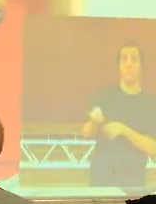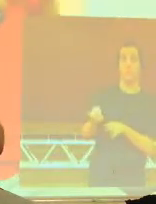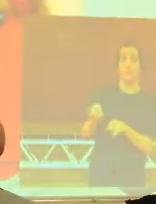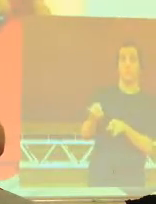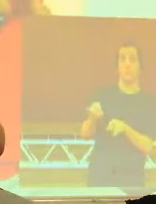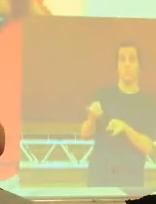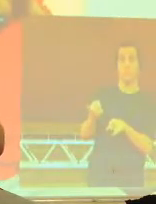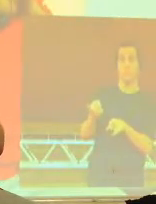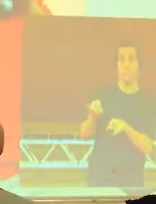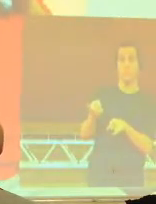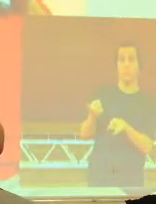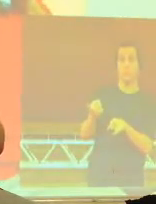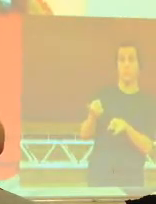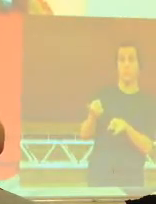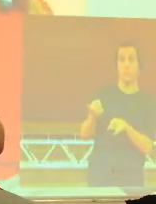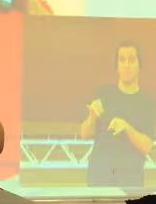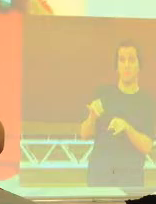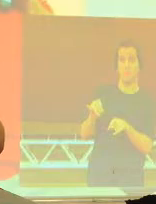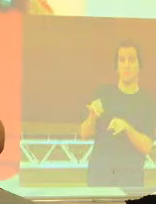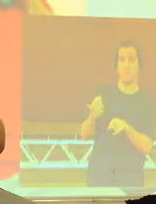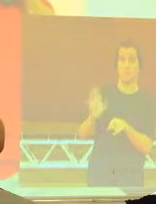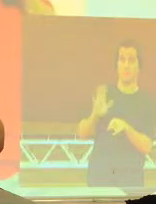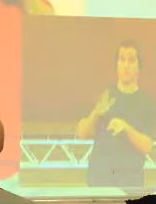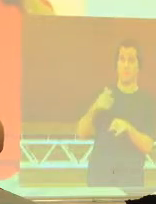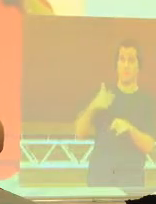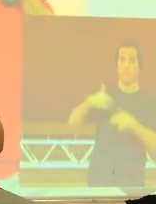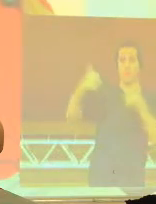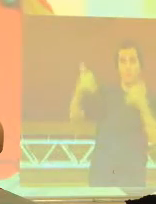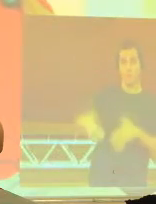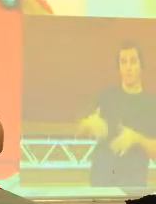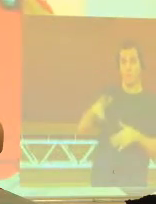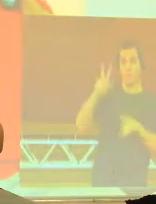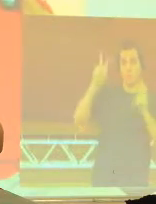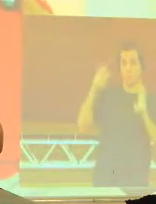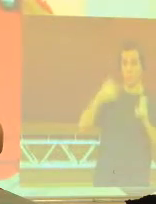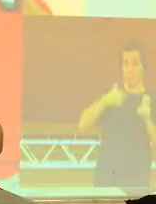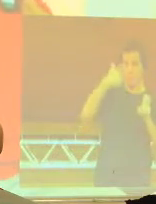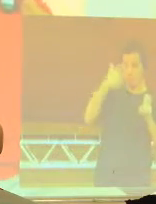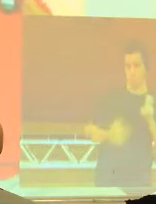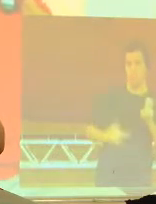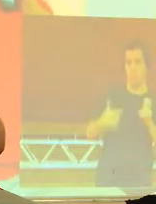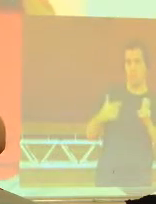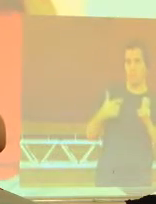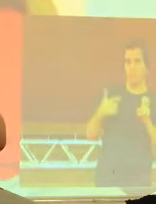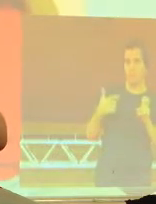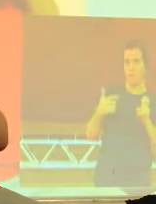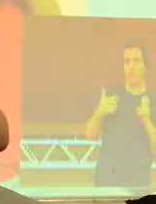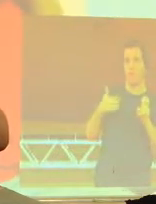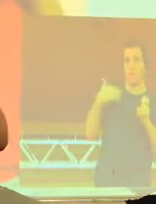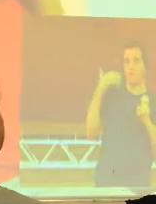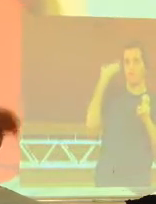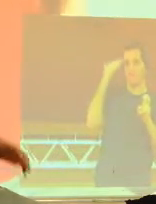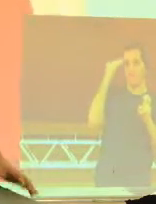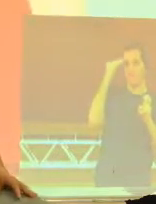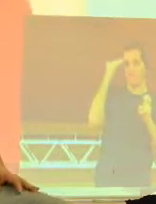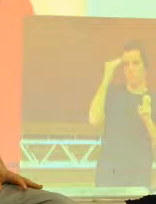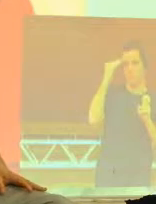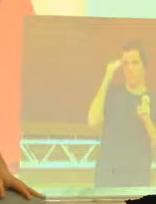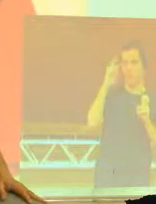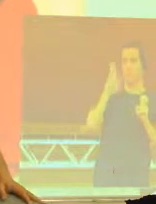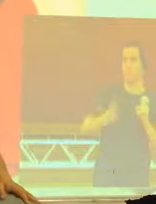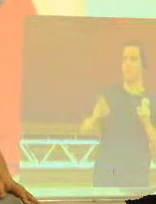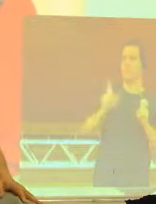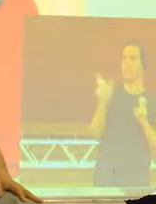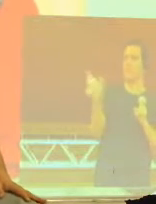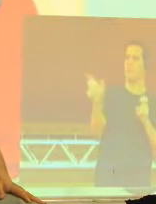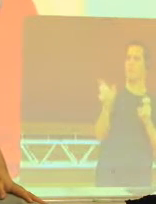Sorry, I'm talking about myself. Okay, but I don't know understand anything what about words. programming. Okay. And this is what I'm talking about. So if I don't